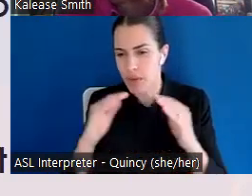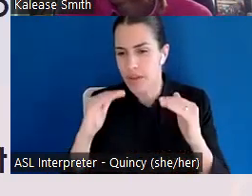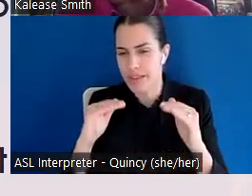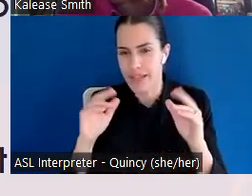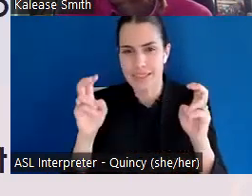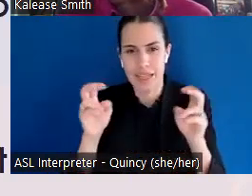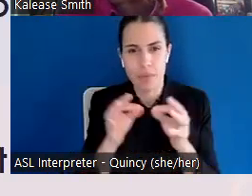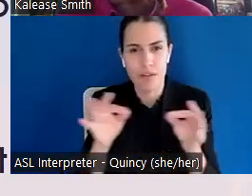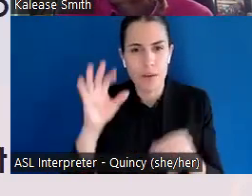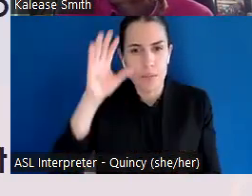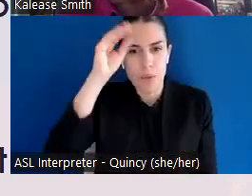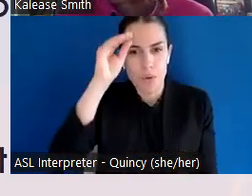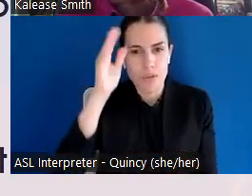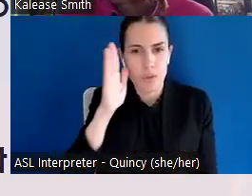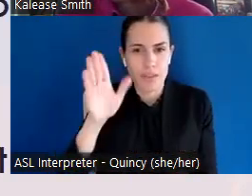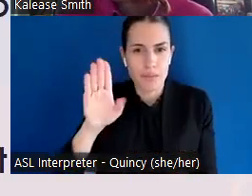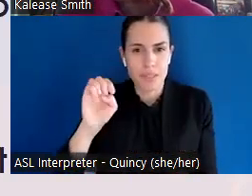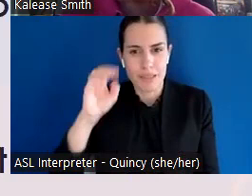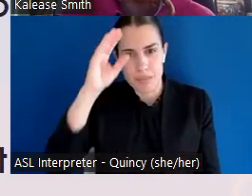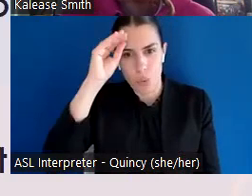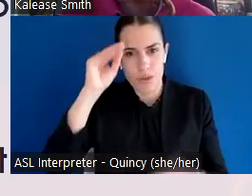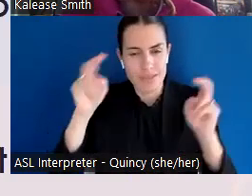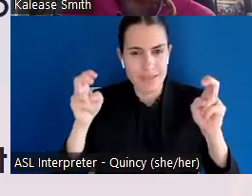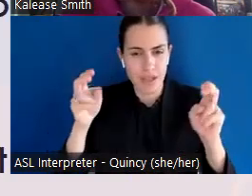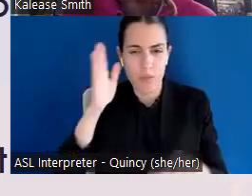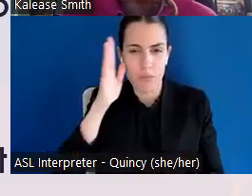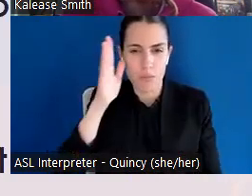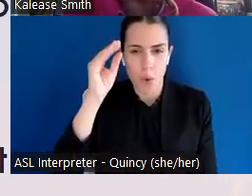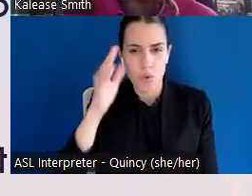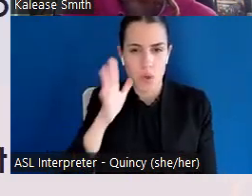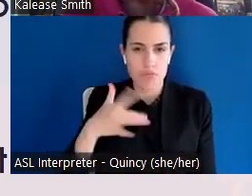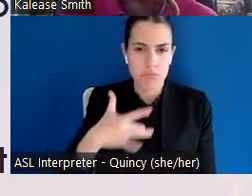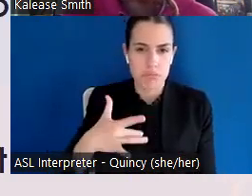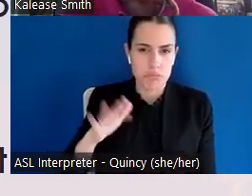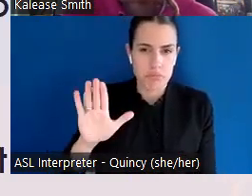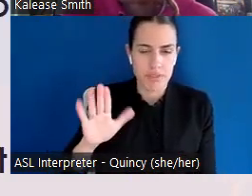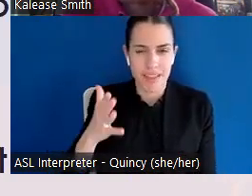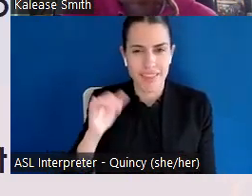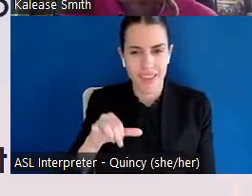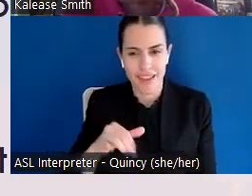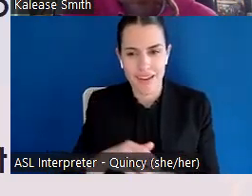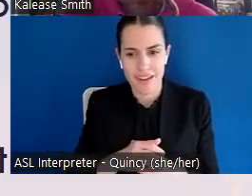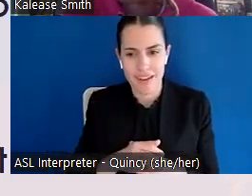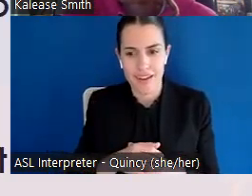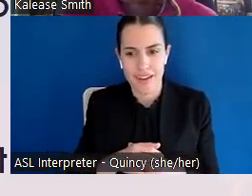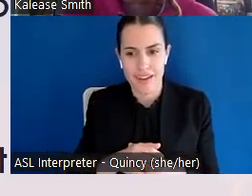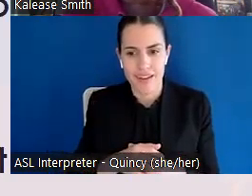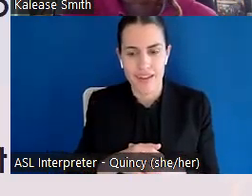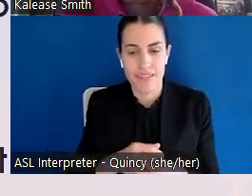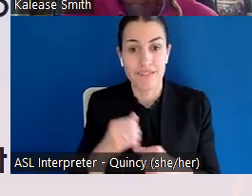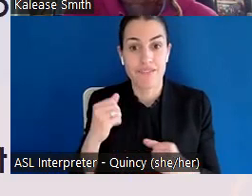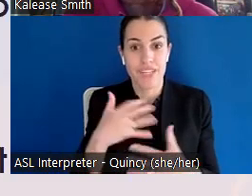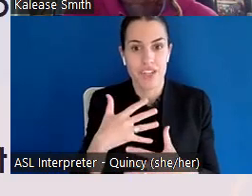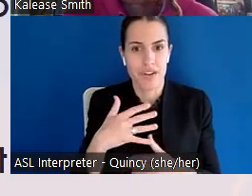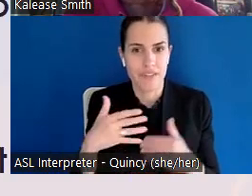about talking about asking for consent and fear of negative reactions as well. Um, One